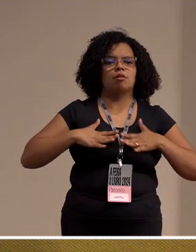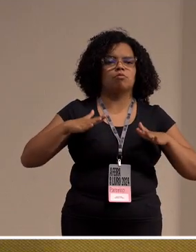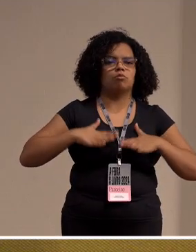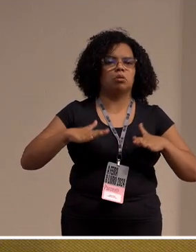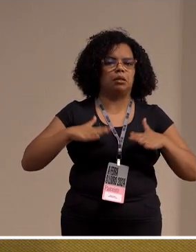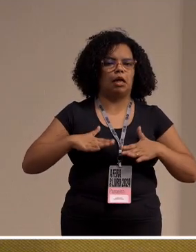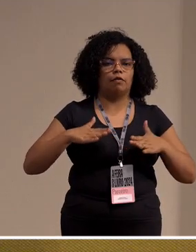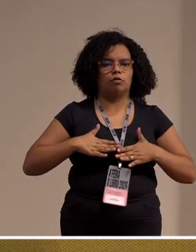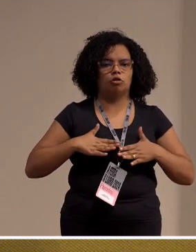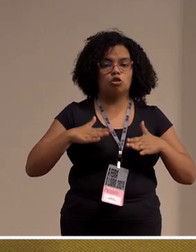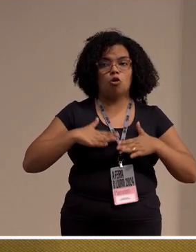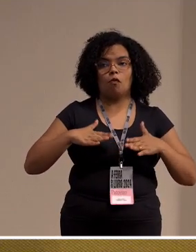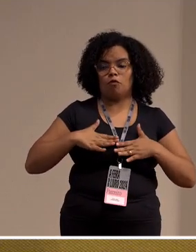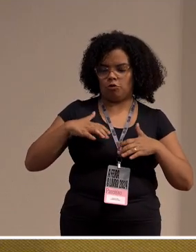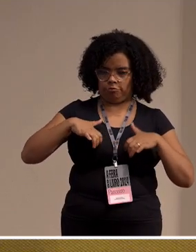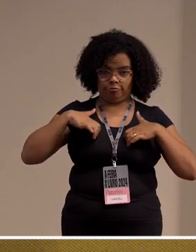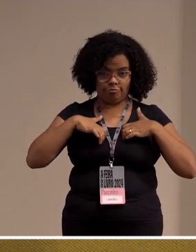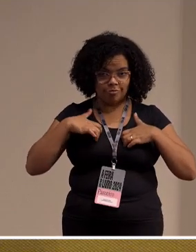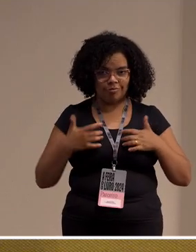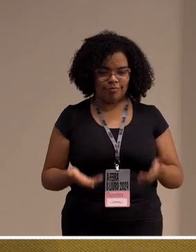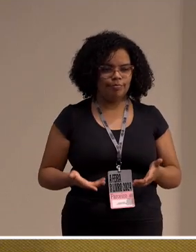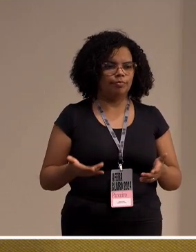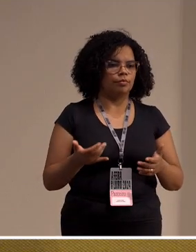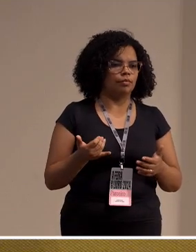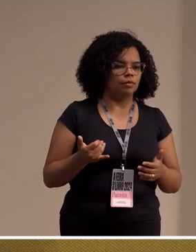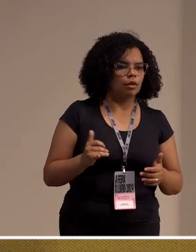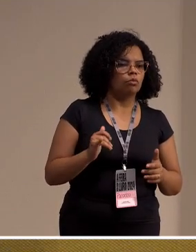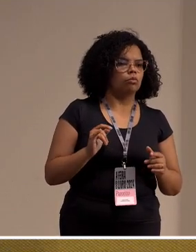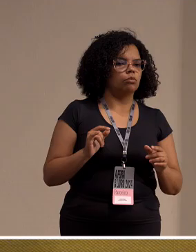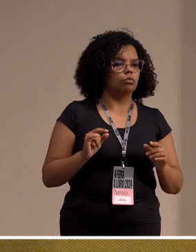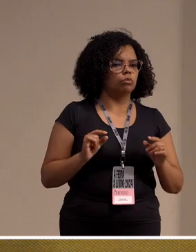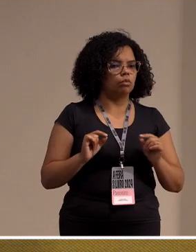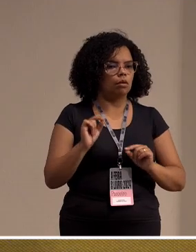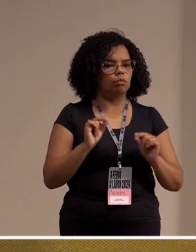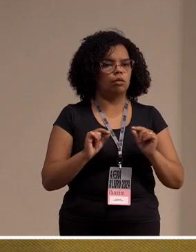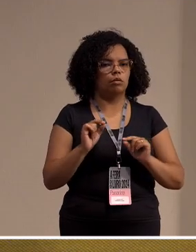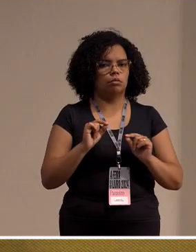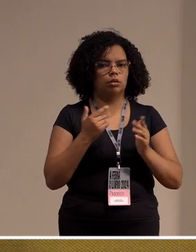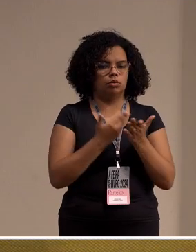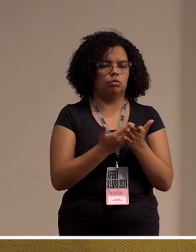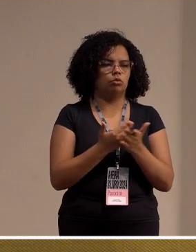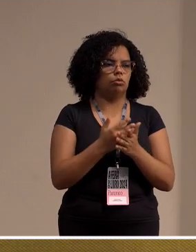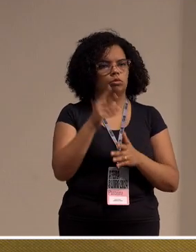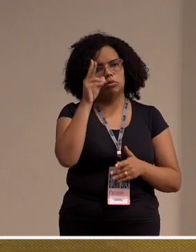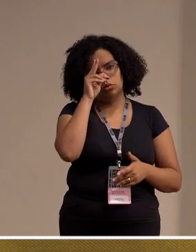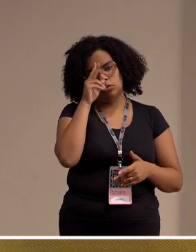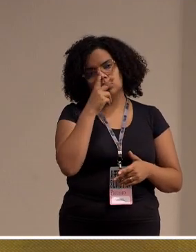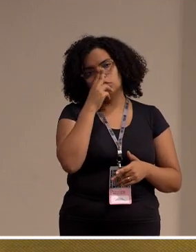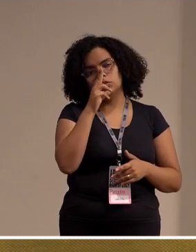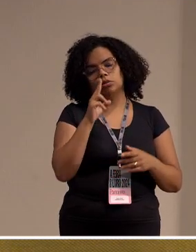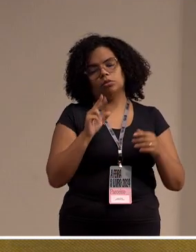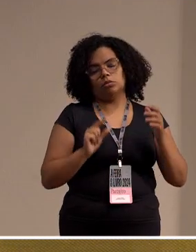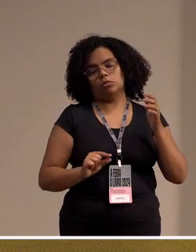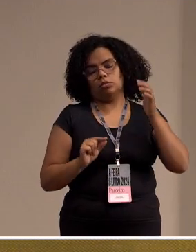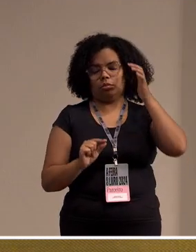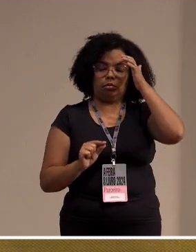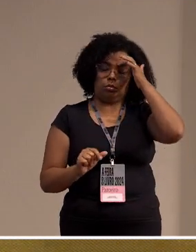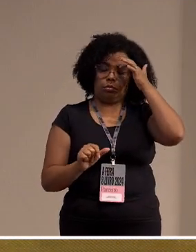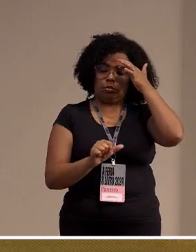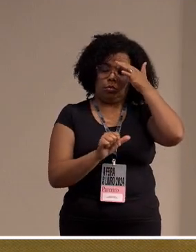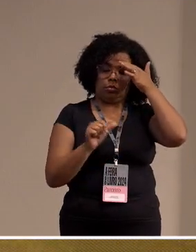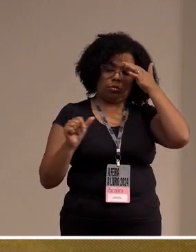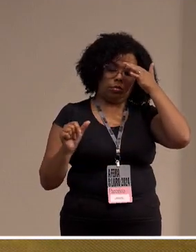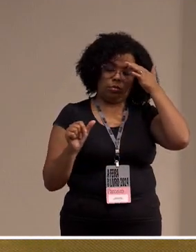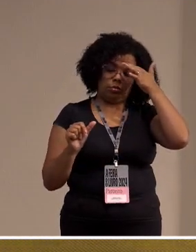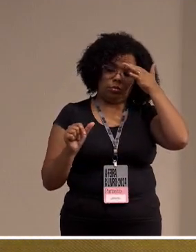Also, as a student of history, I know that the first black newspaper in the United States was called Freedom's Journal.